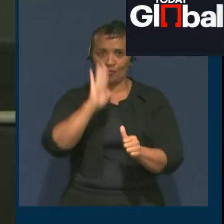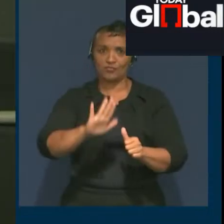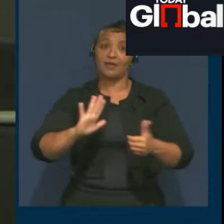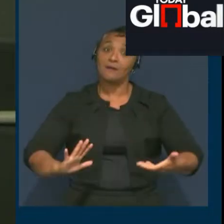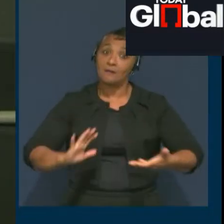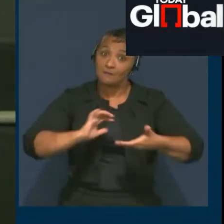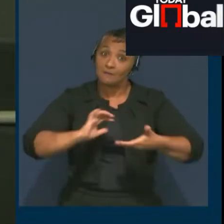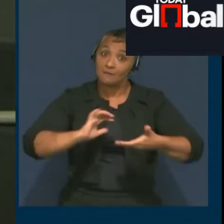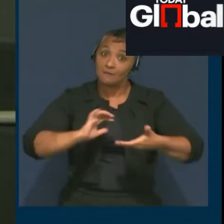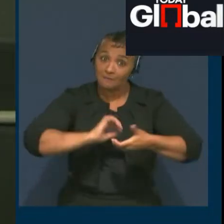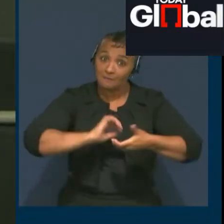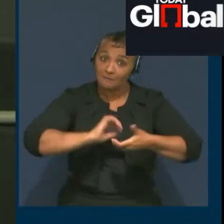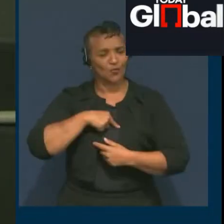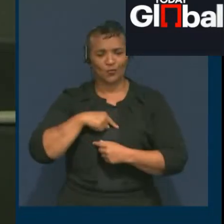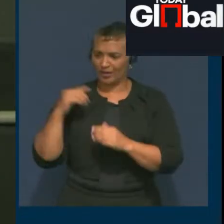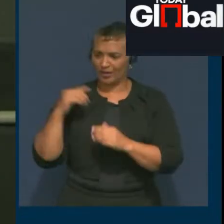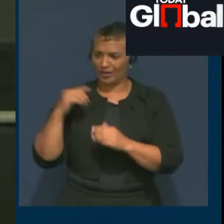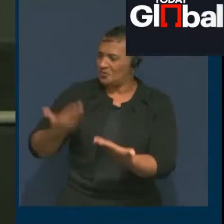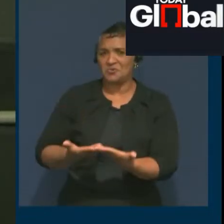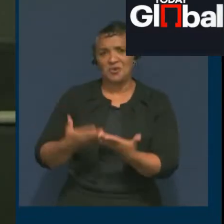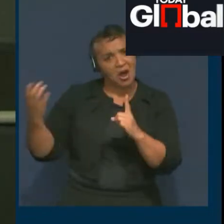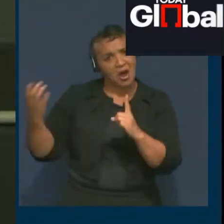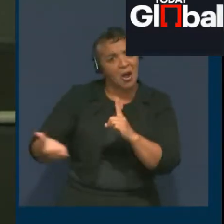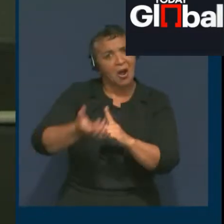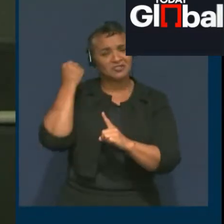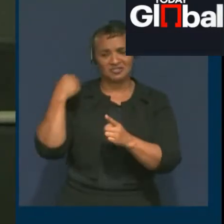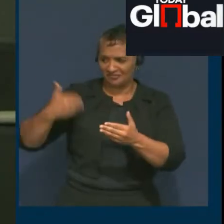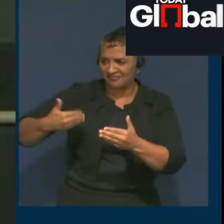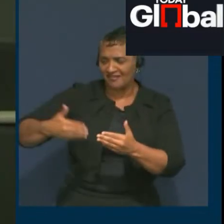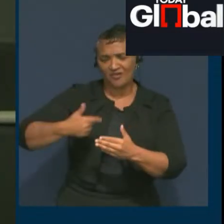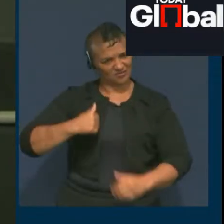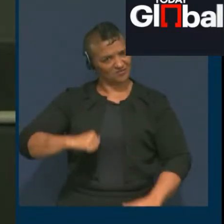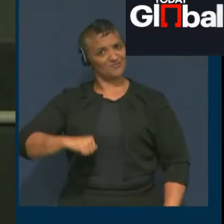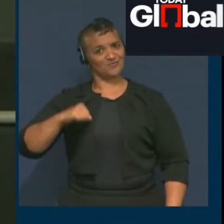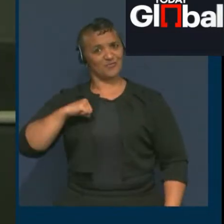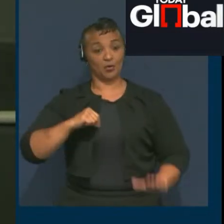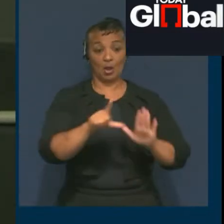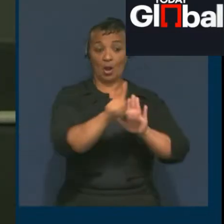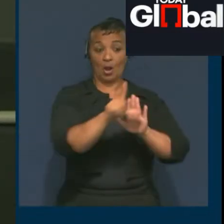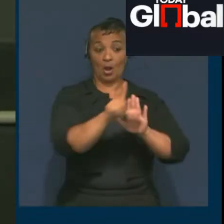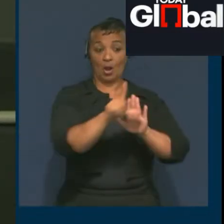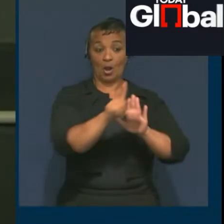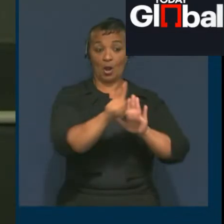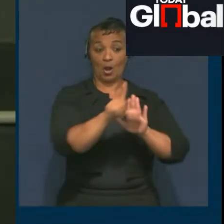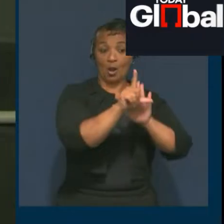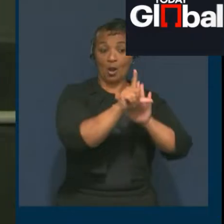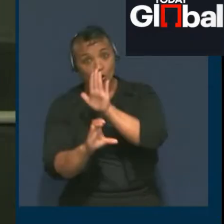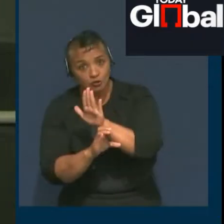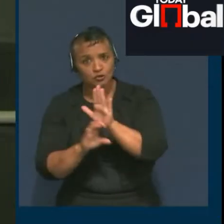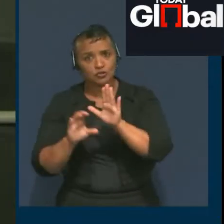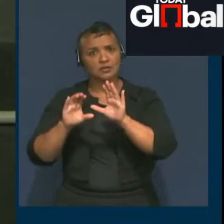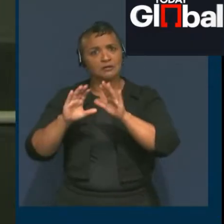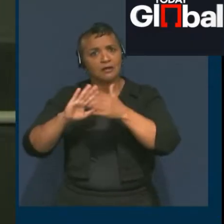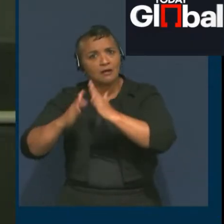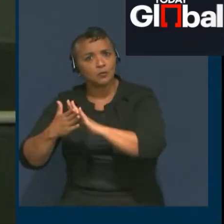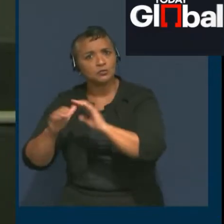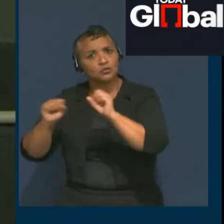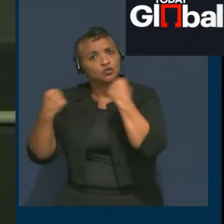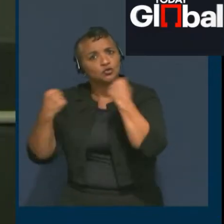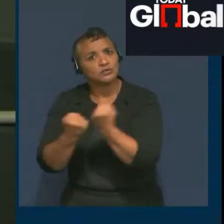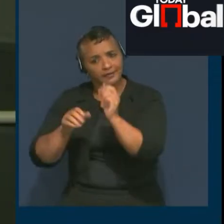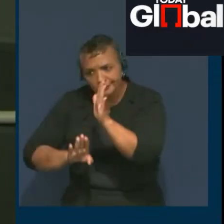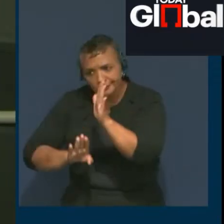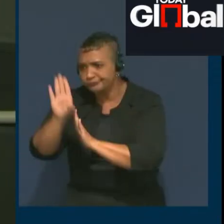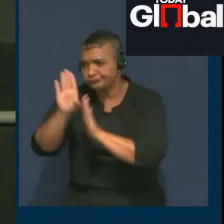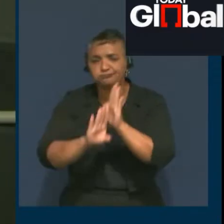look with pride at what has been achieved over the past years in terms of legislative, institutional, and societal development as the fruit of